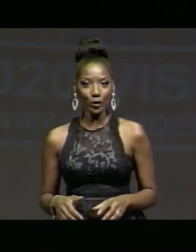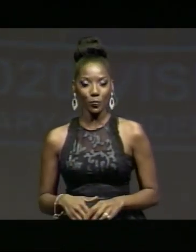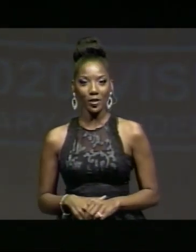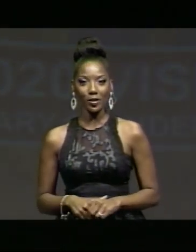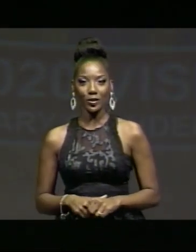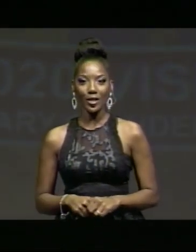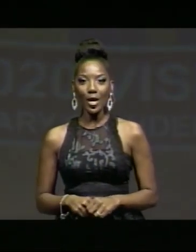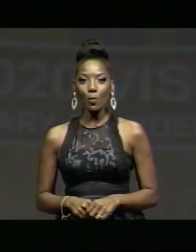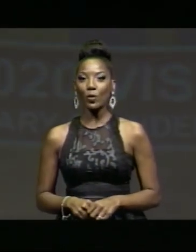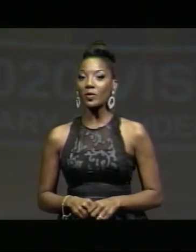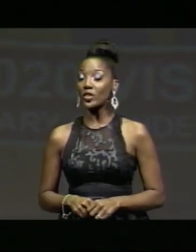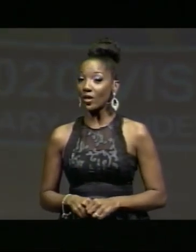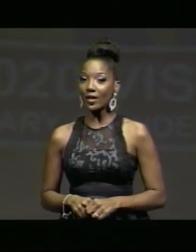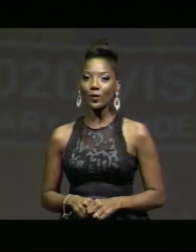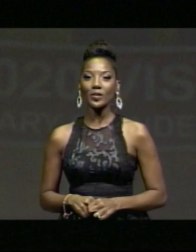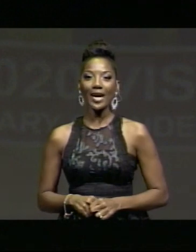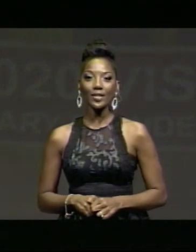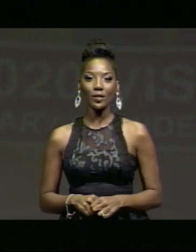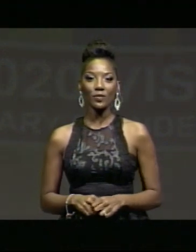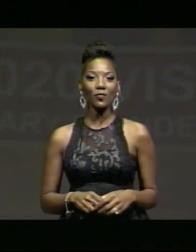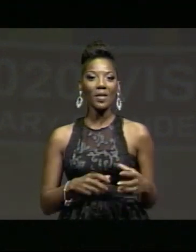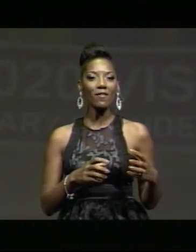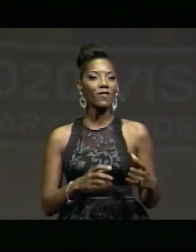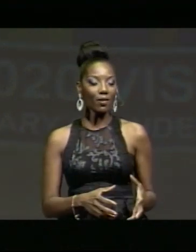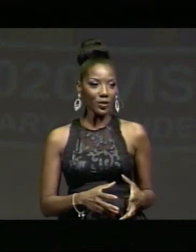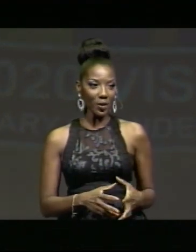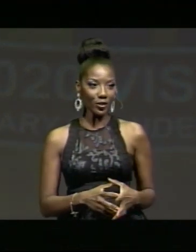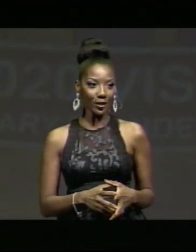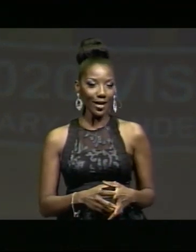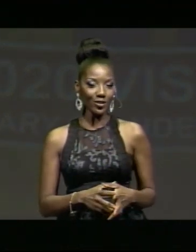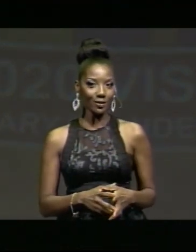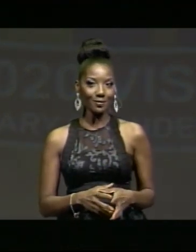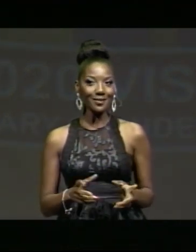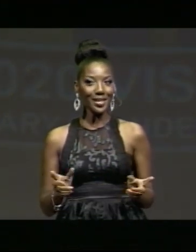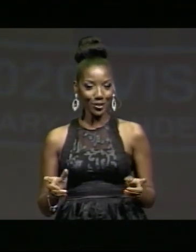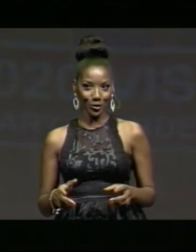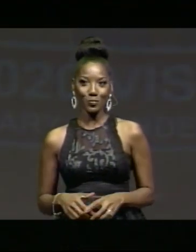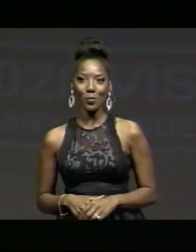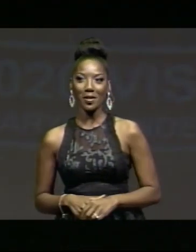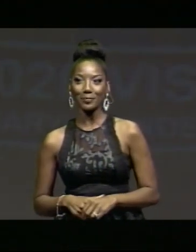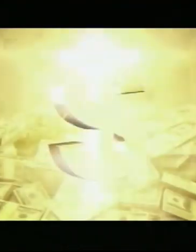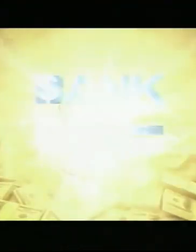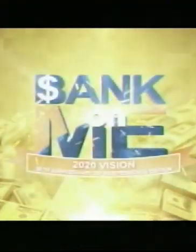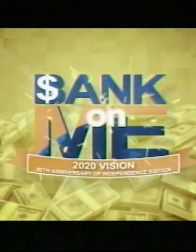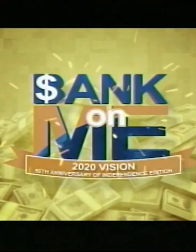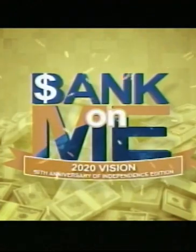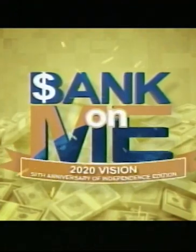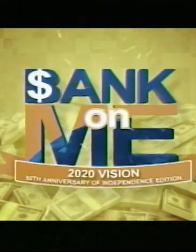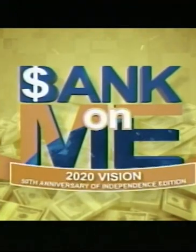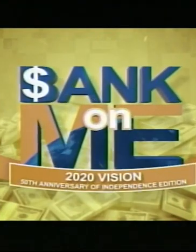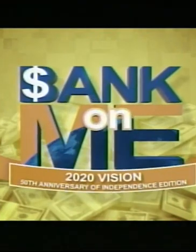outstanding entrepreneurs. We'll be sharing those excerpts from that very special occasion in just a moment.